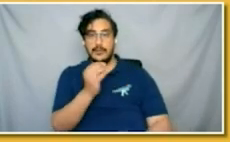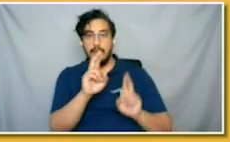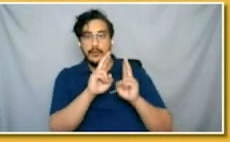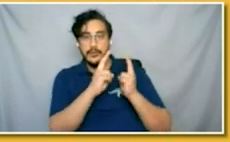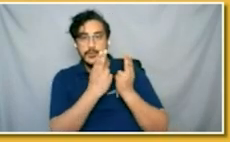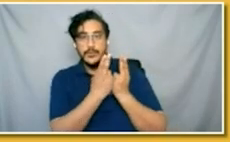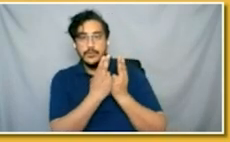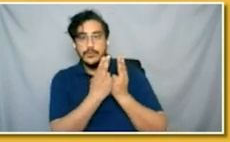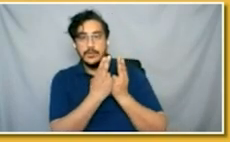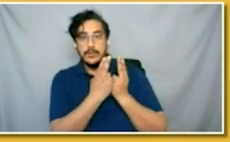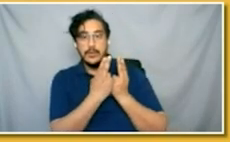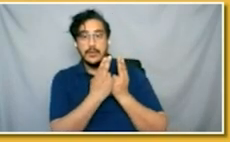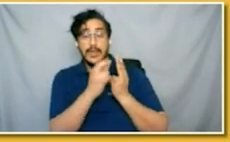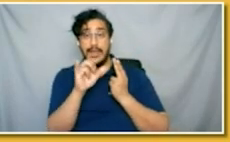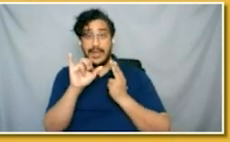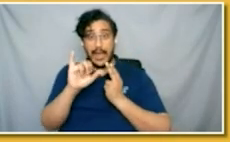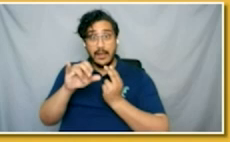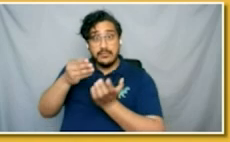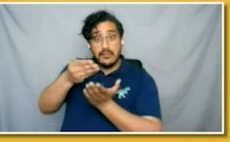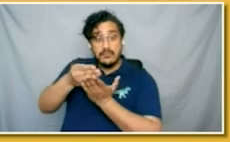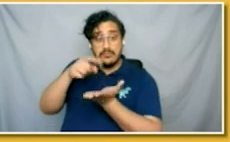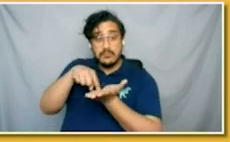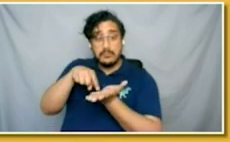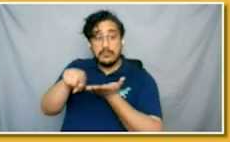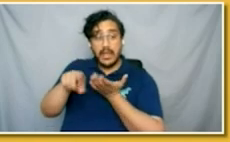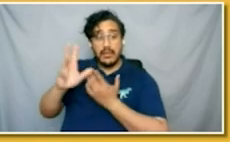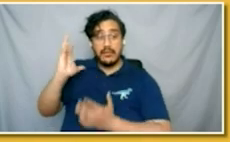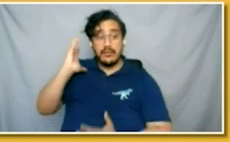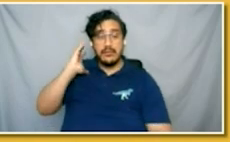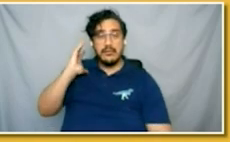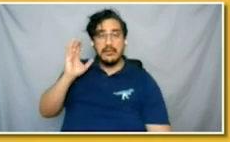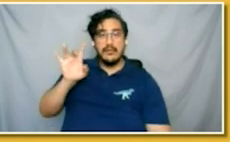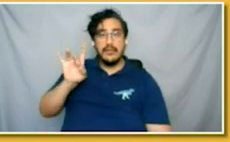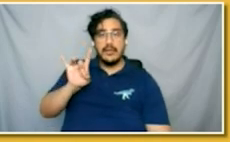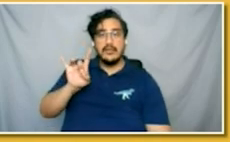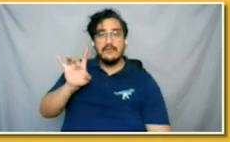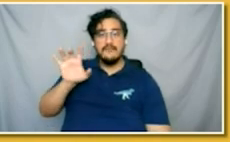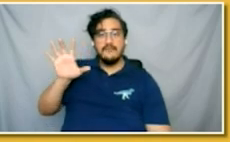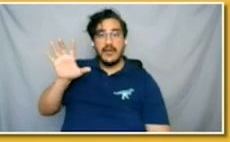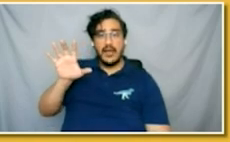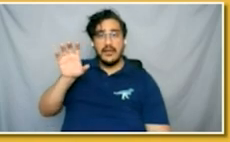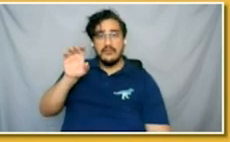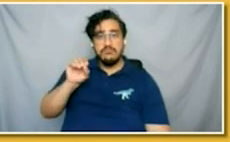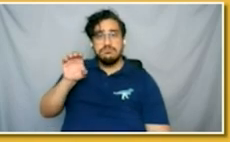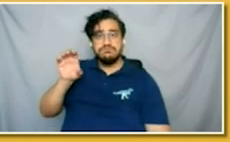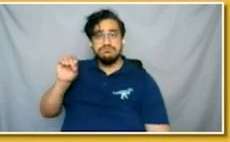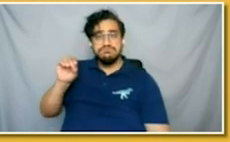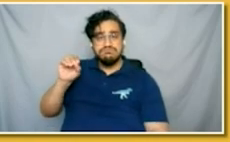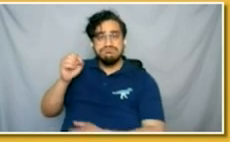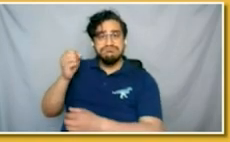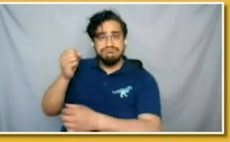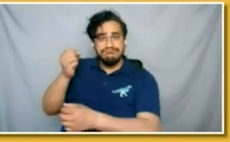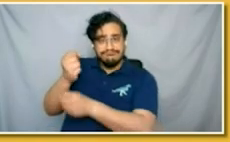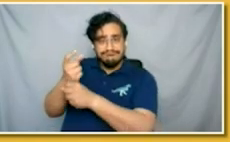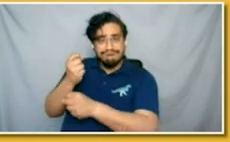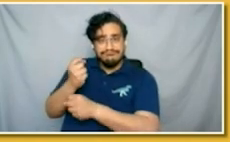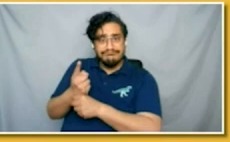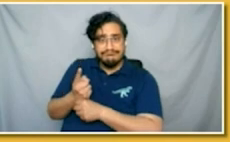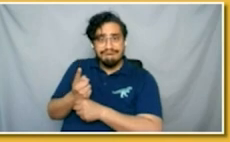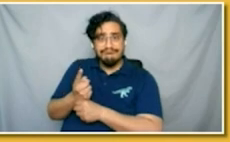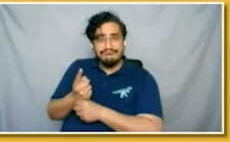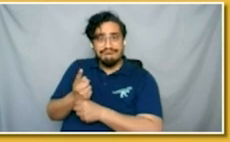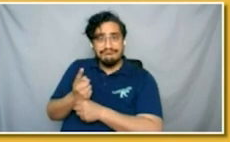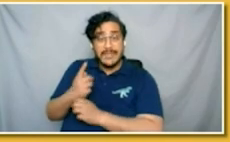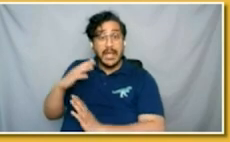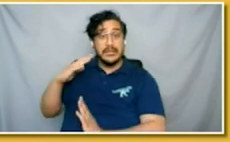back then, the postal salary was $8,500 a year. And at the top of the seniority chart, after 5 years, you would